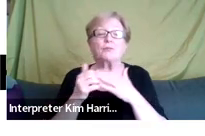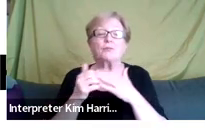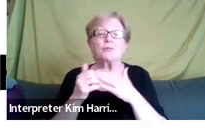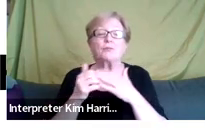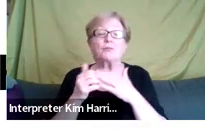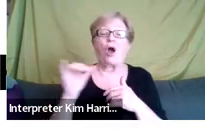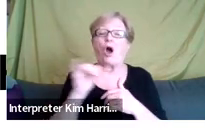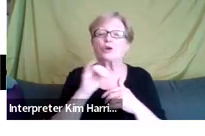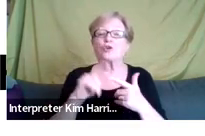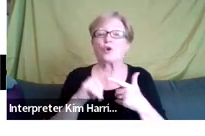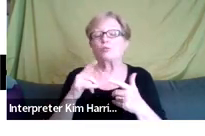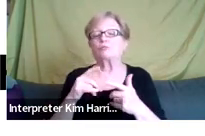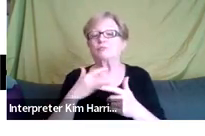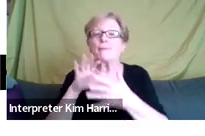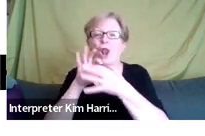as well as belonging.